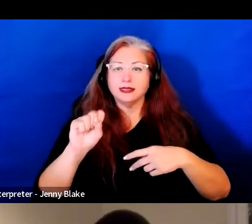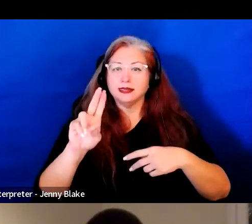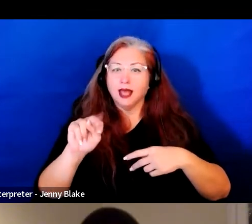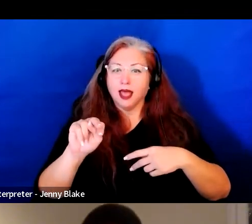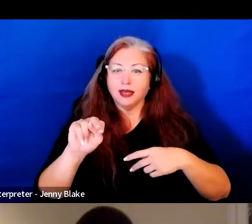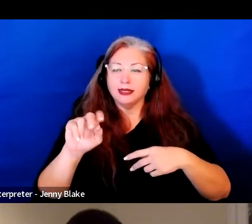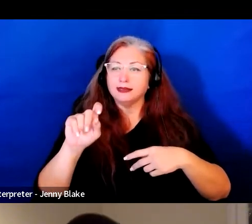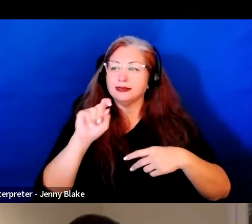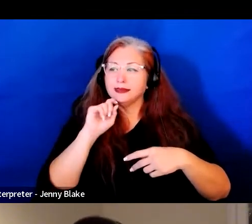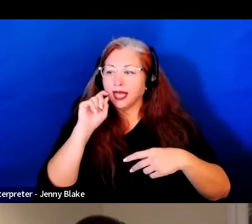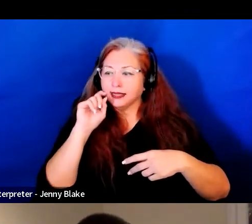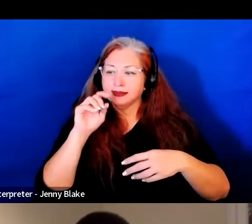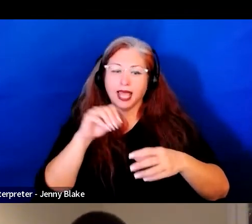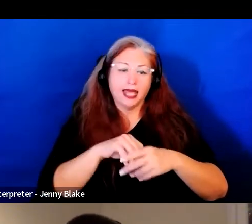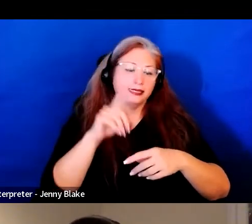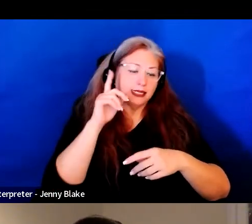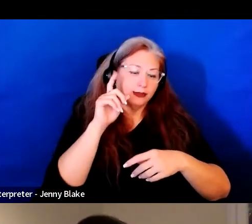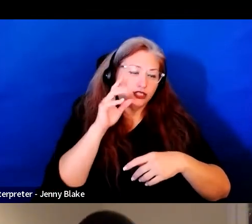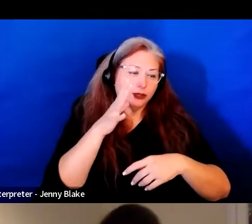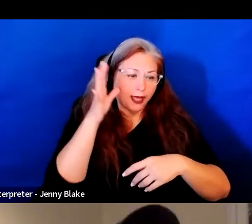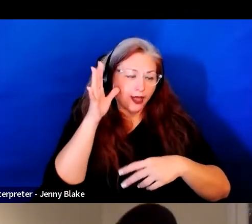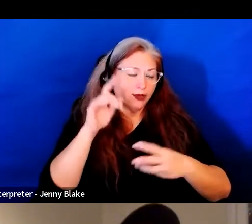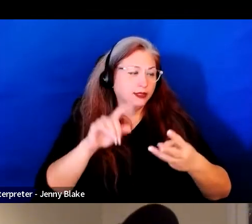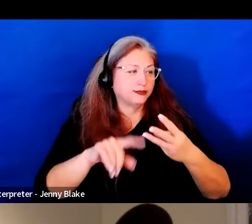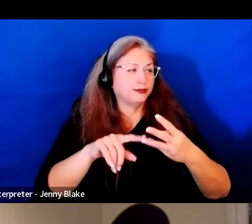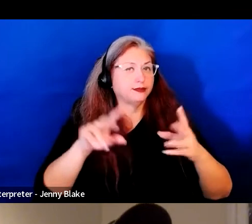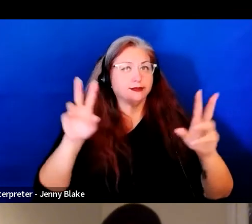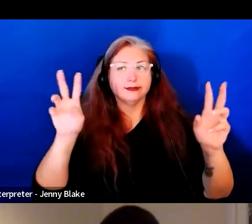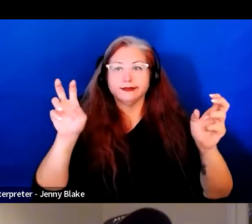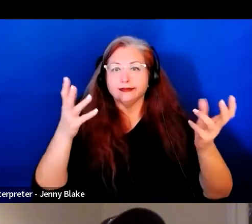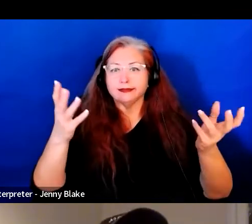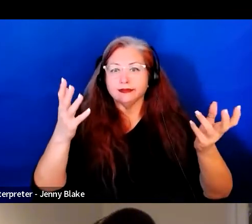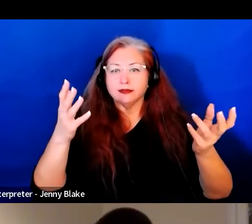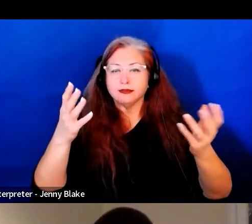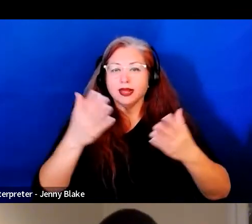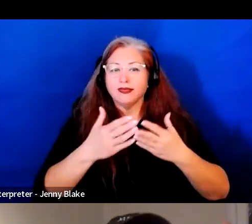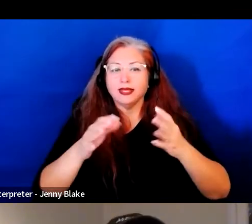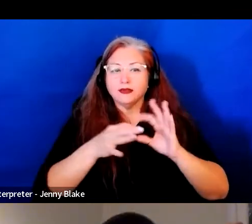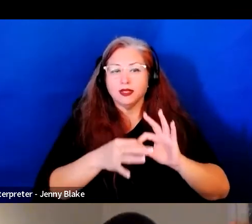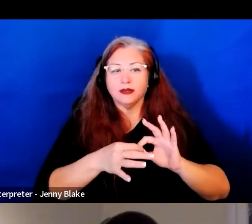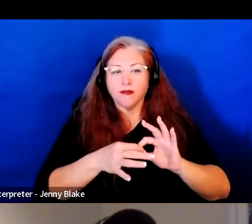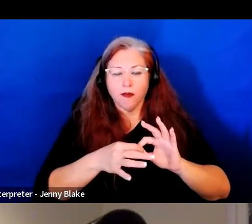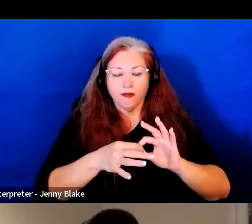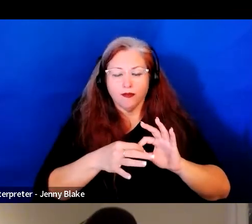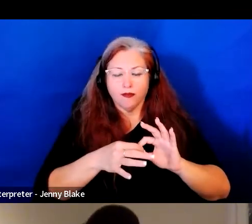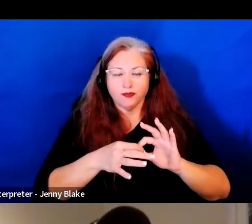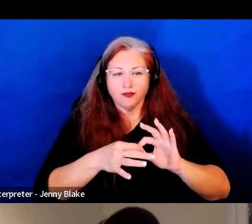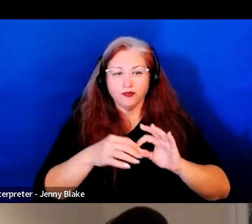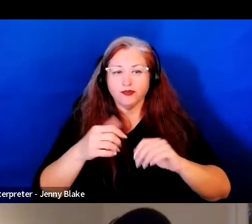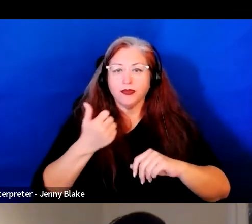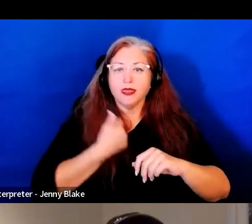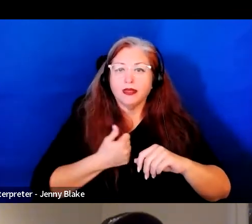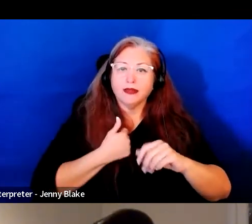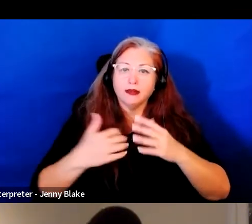Suspicious Parents. They have things about like, you know, the stuff about like quote unquote gang wars